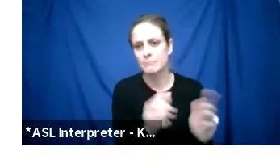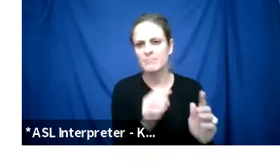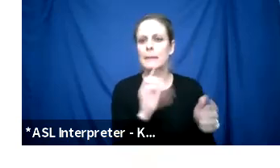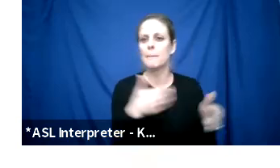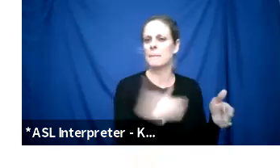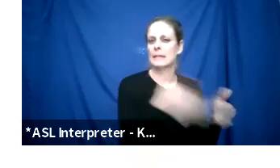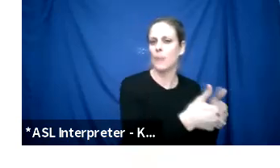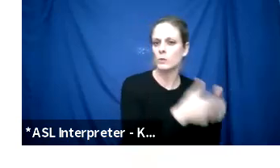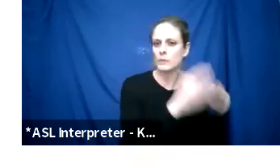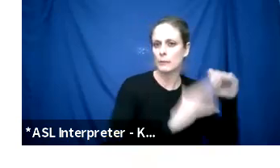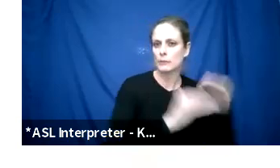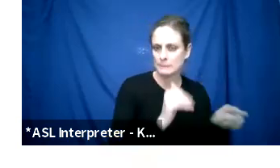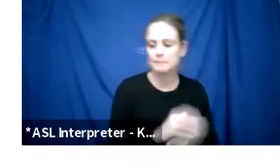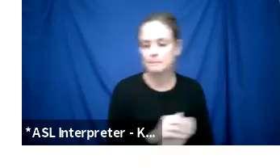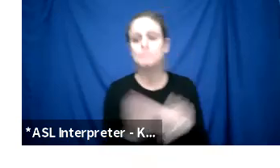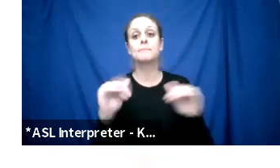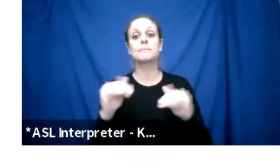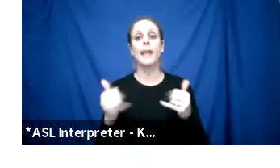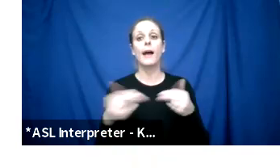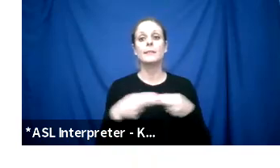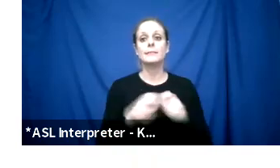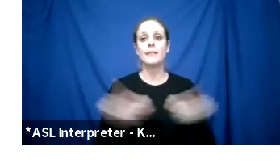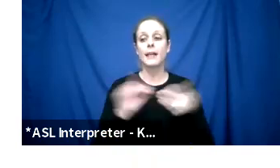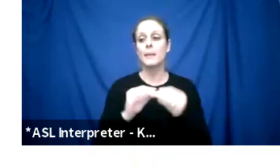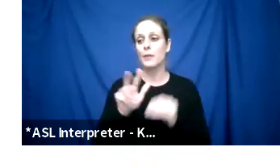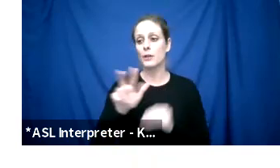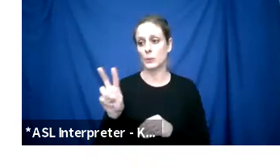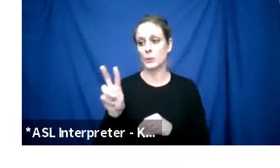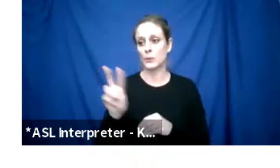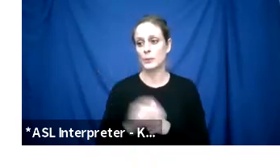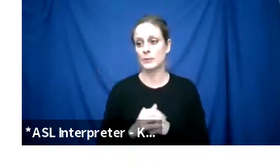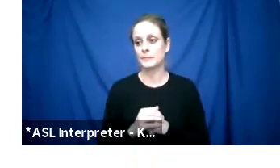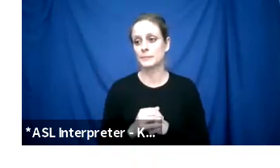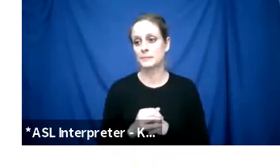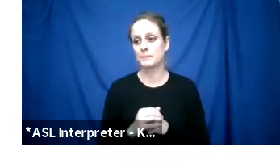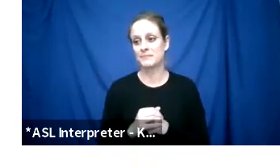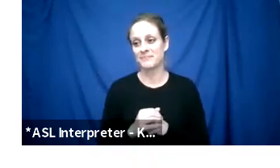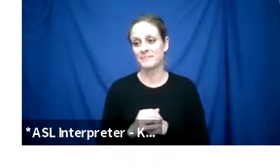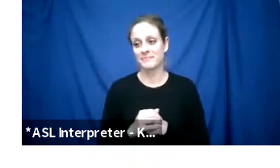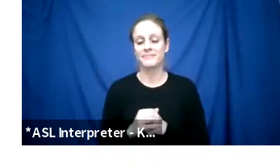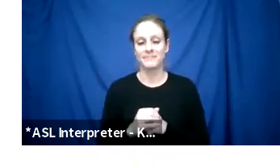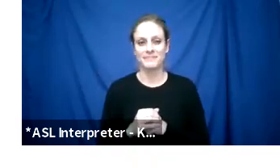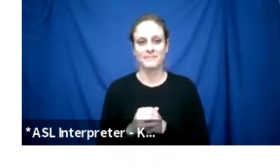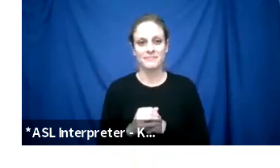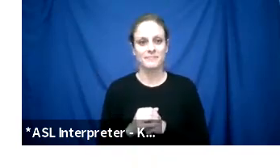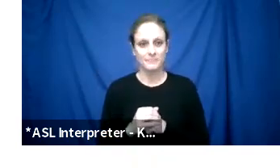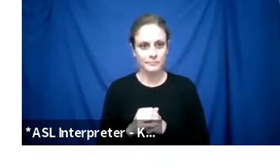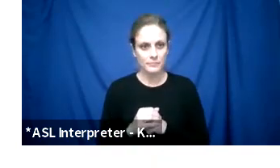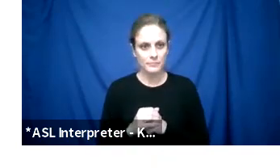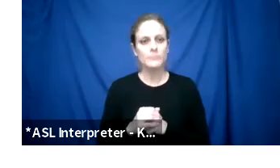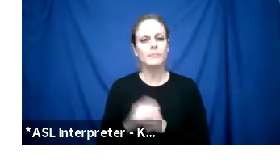we're going to move on to slide 32. Slide 32 just is getting you back to the chart in